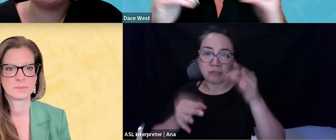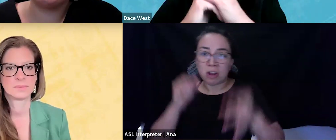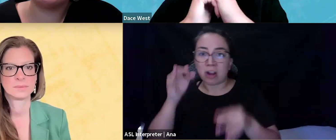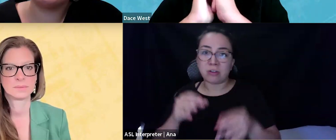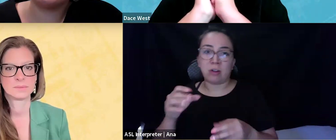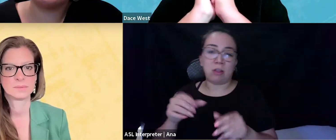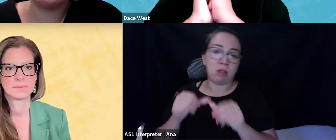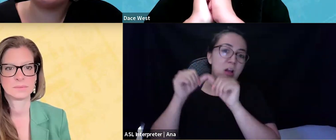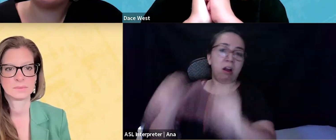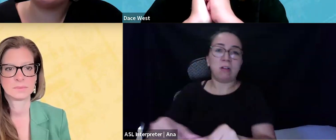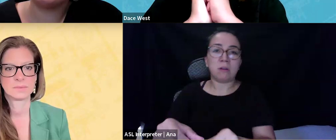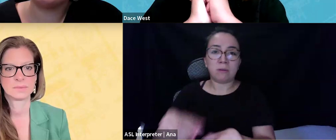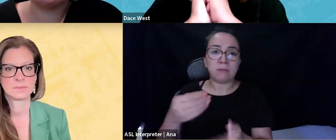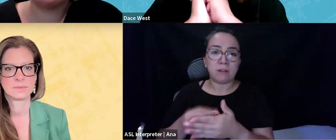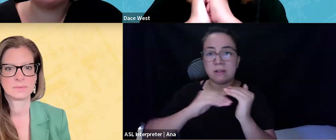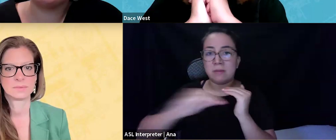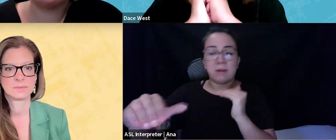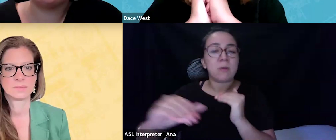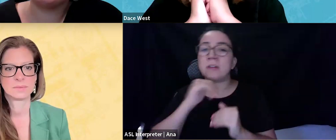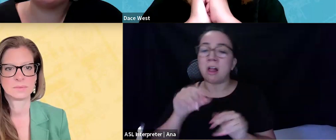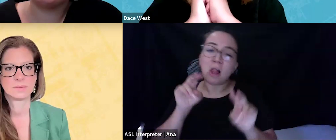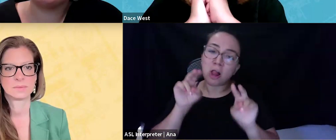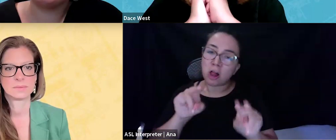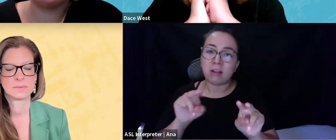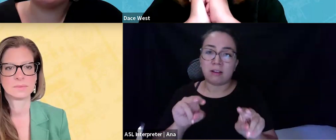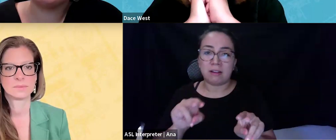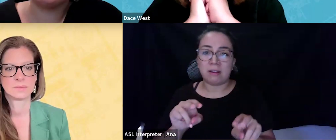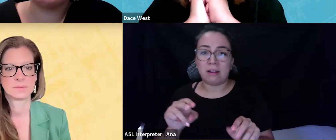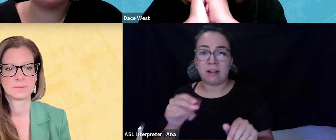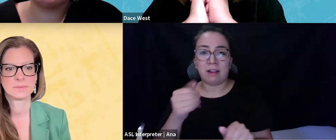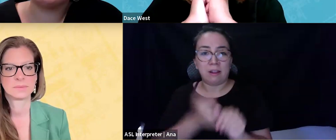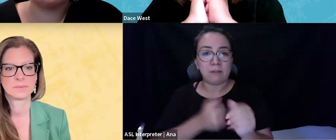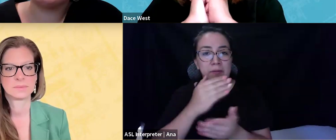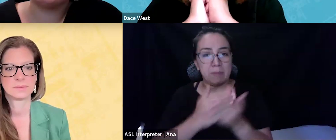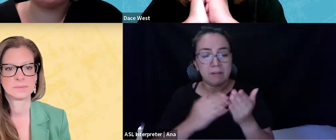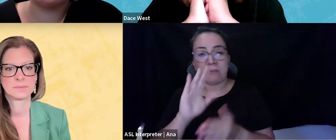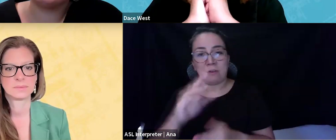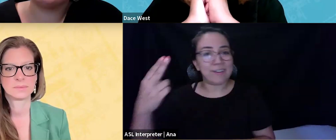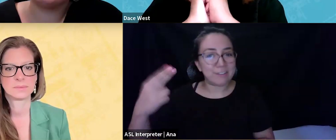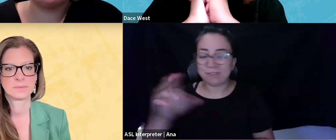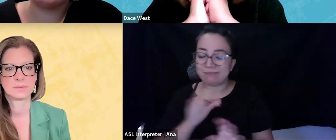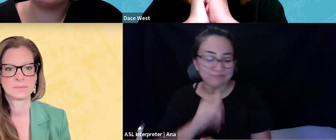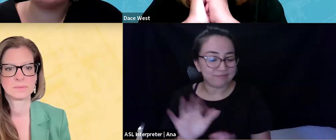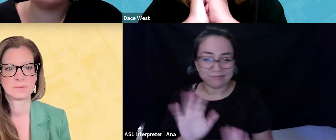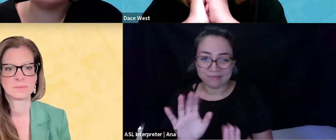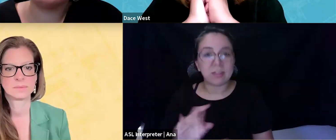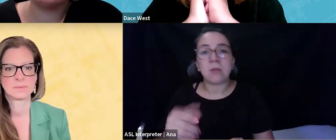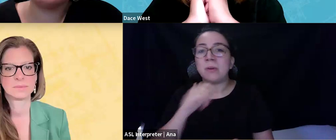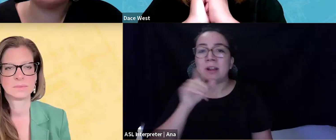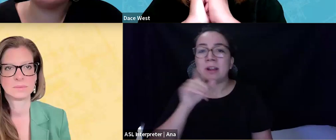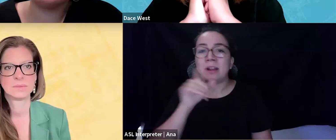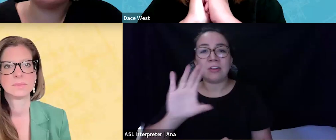financial sustainability. We're not looking at every piece of your history. We're not needing all of your cash